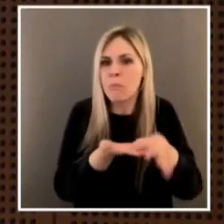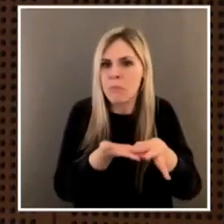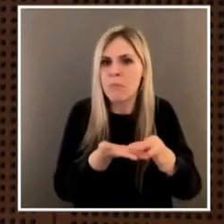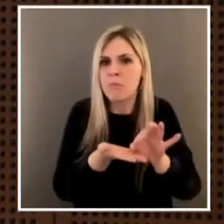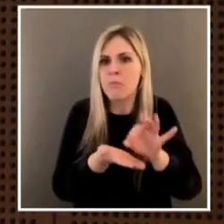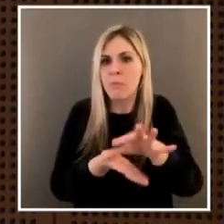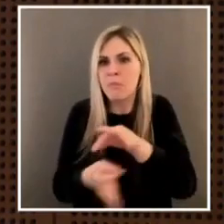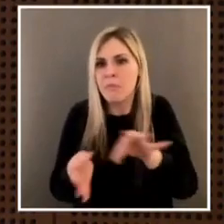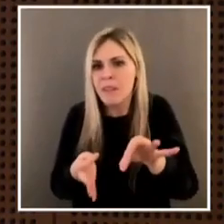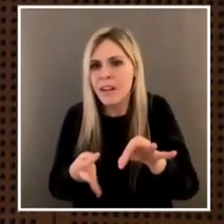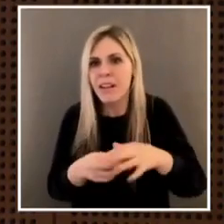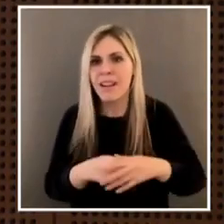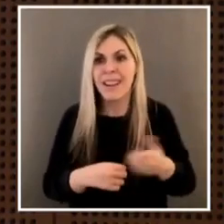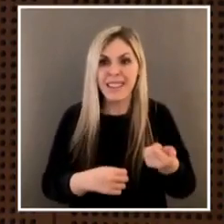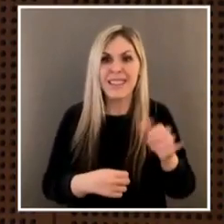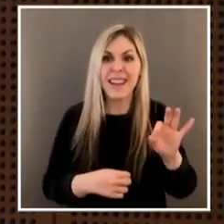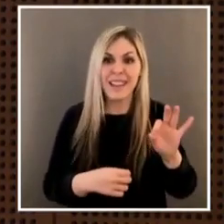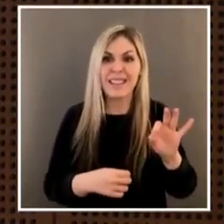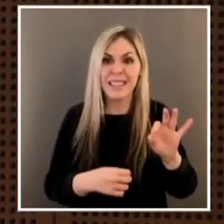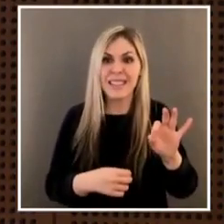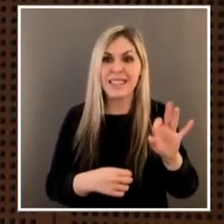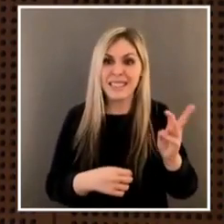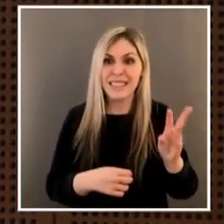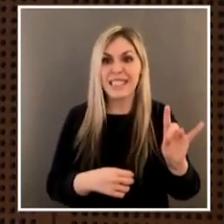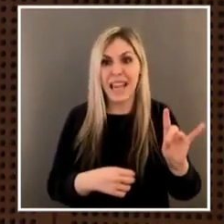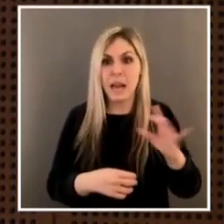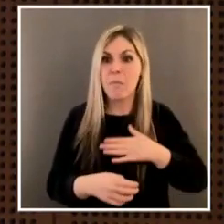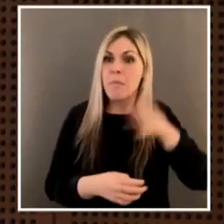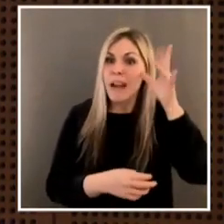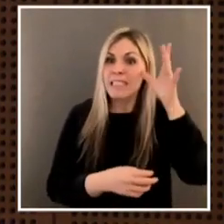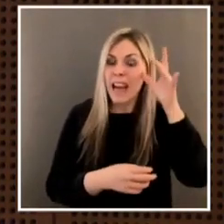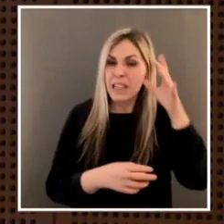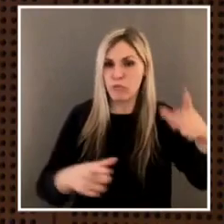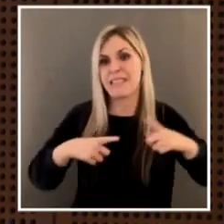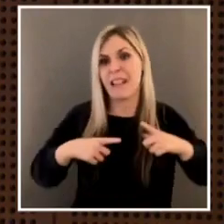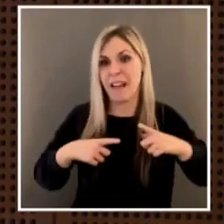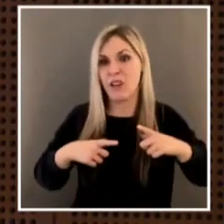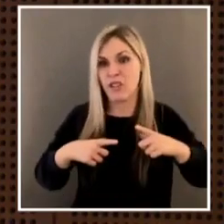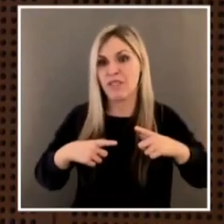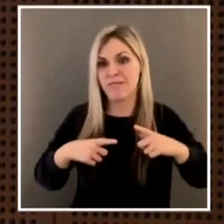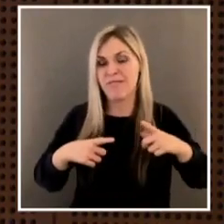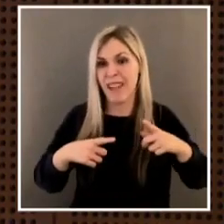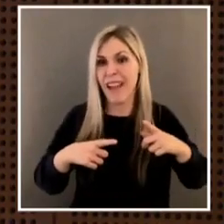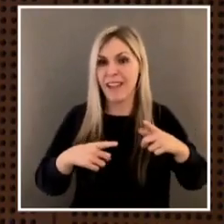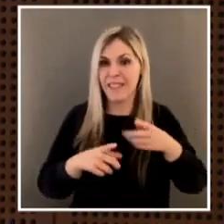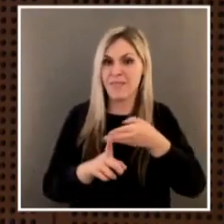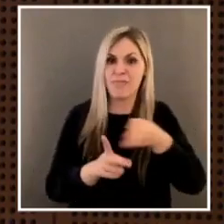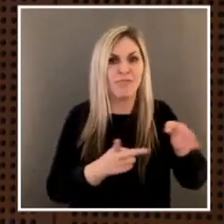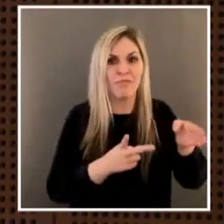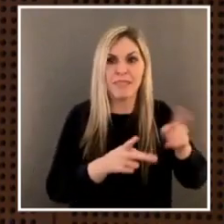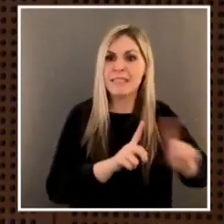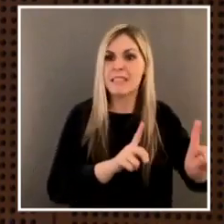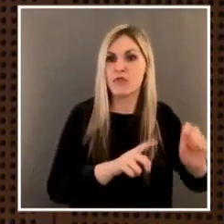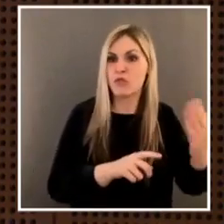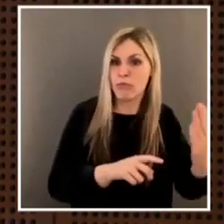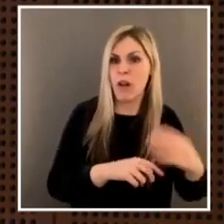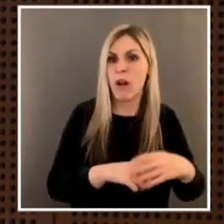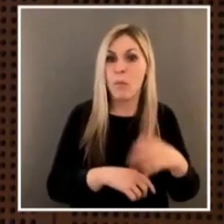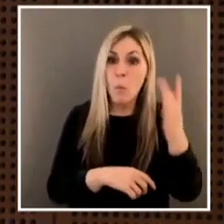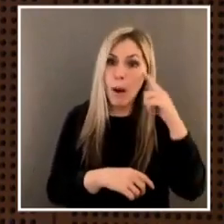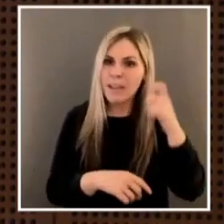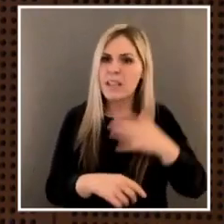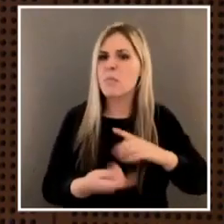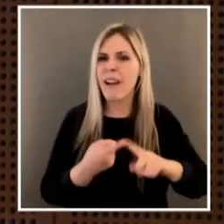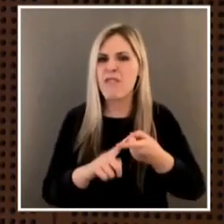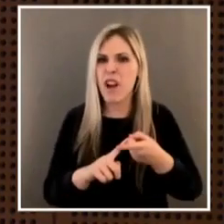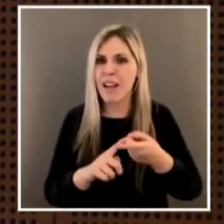1958, my daddy retired from magic and took up another trade because this friend of mine from the third grade asked to be made